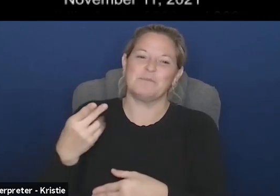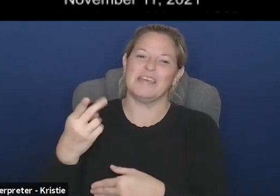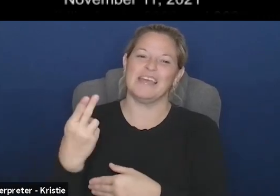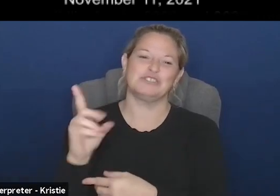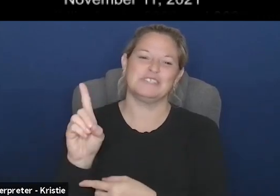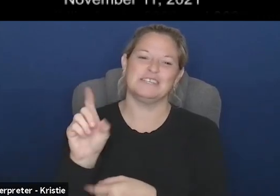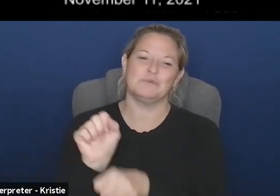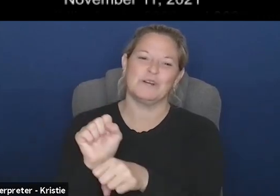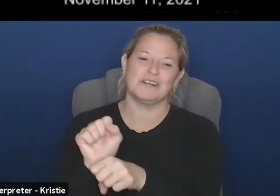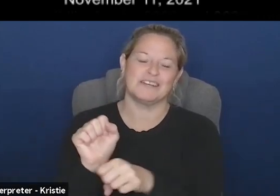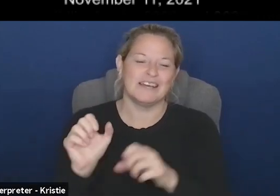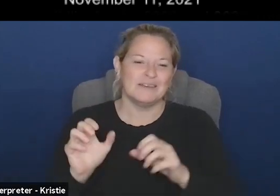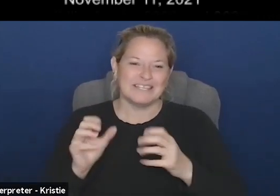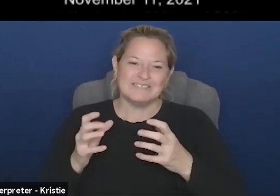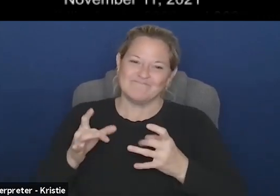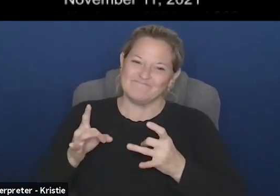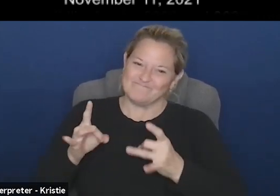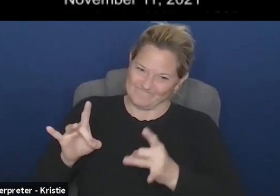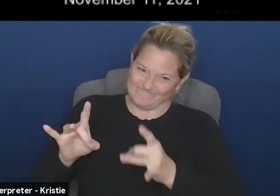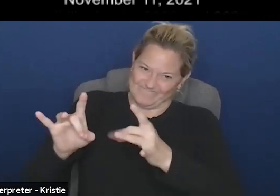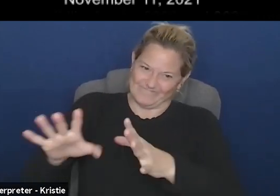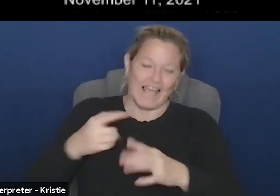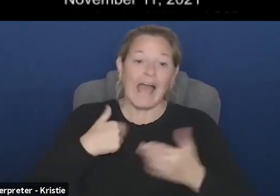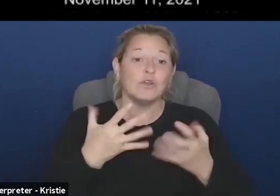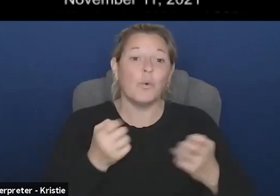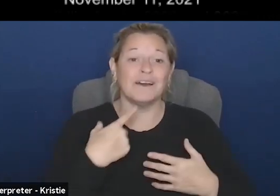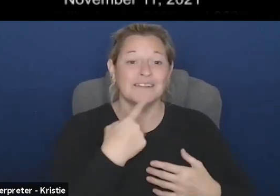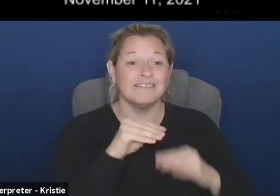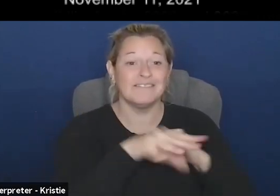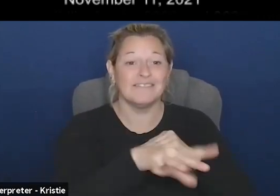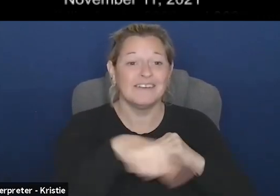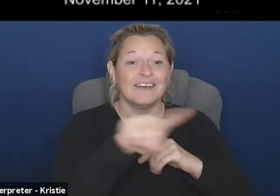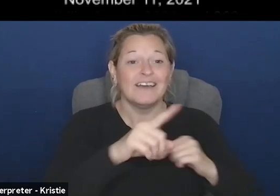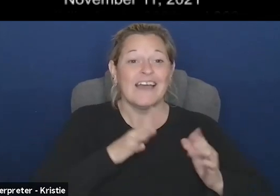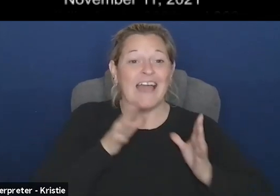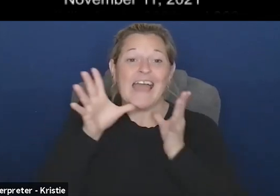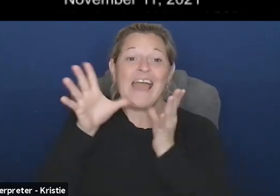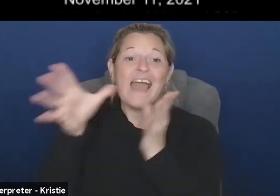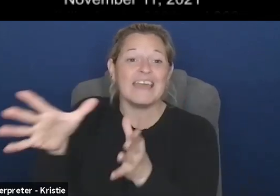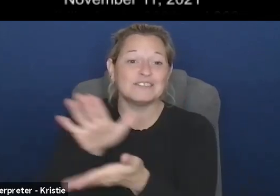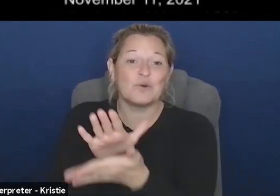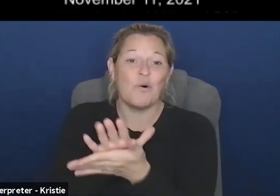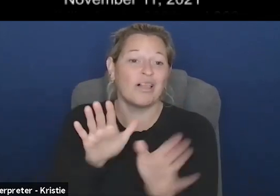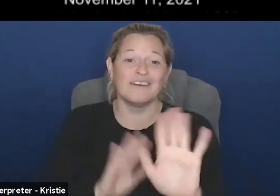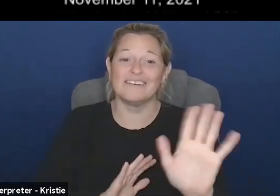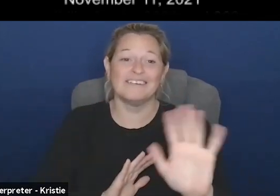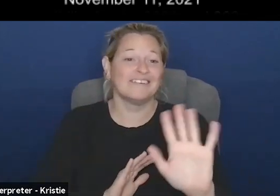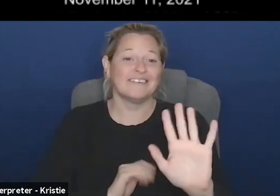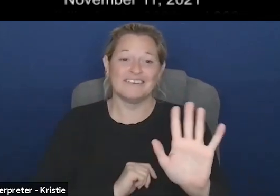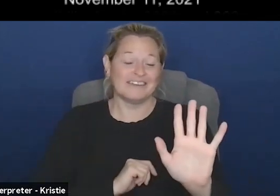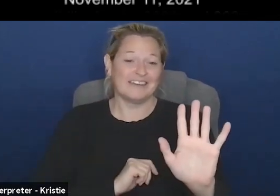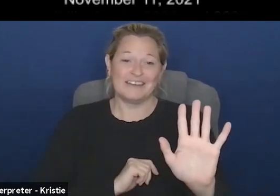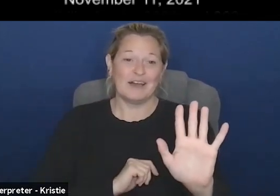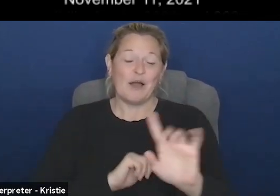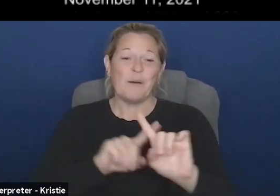That's not to say that you should hate school or that others should, but it's to say you can get